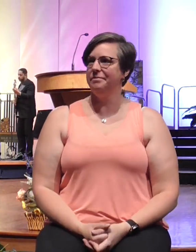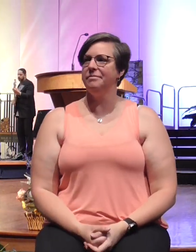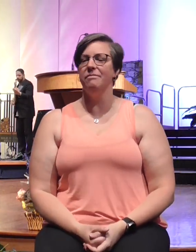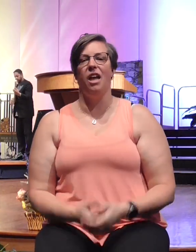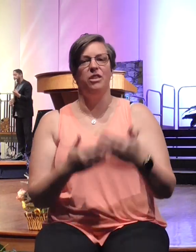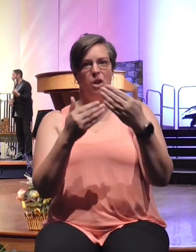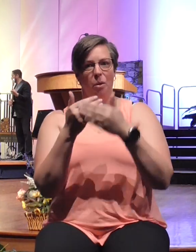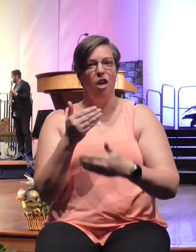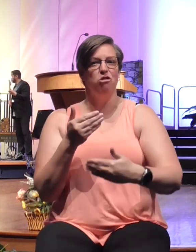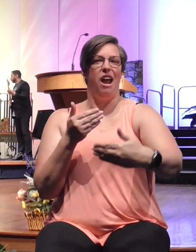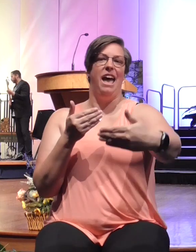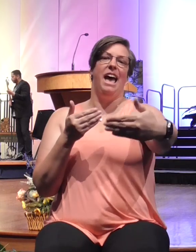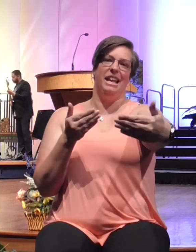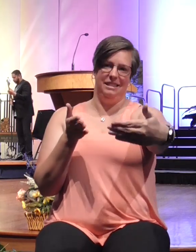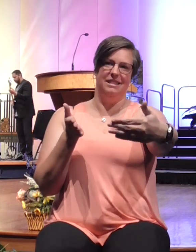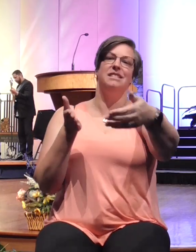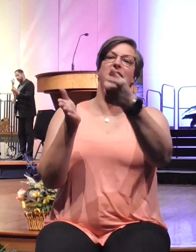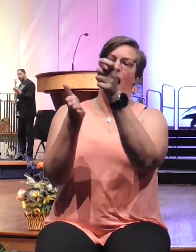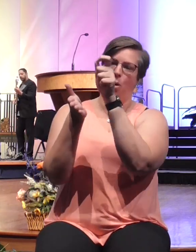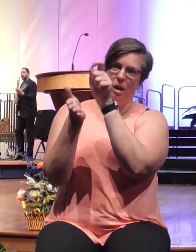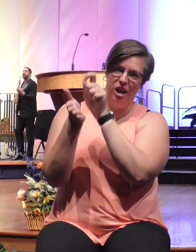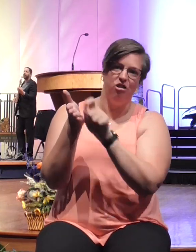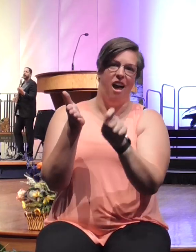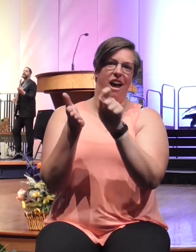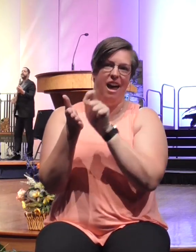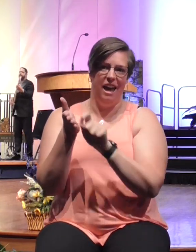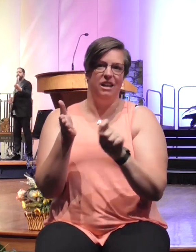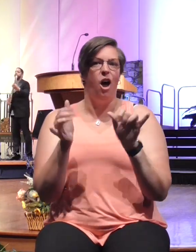The rest is still unwritten.